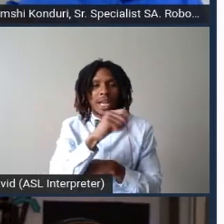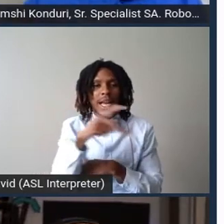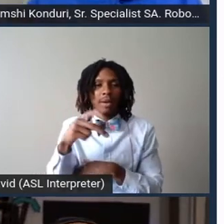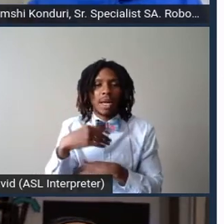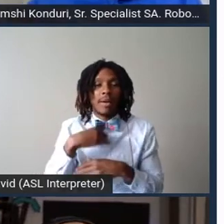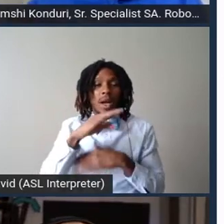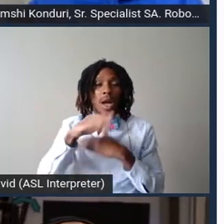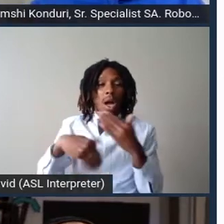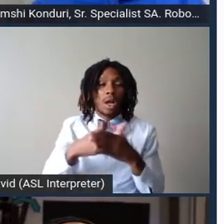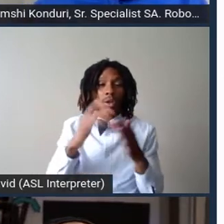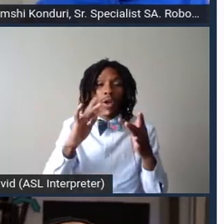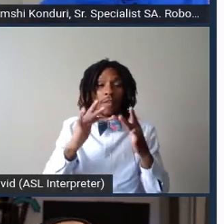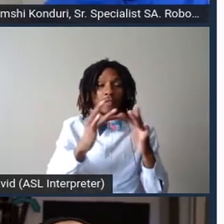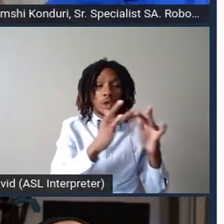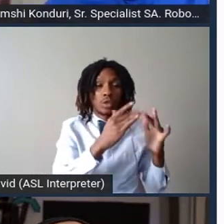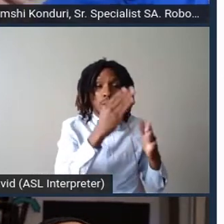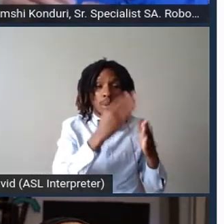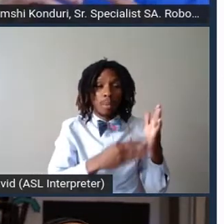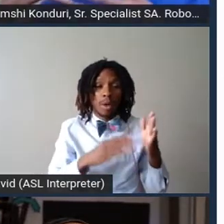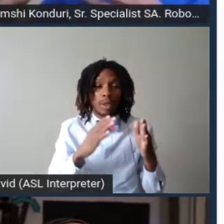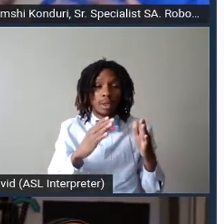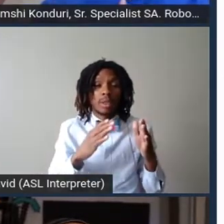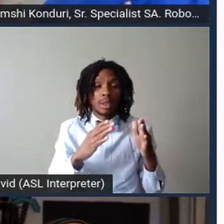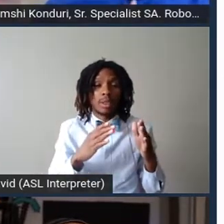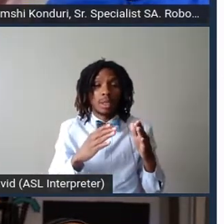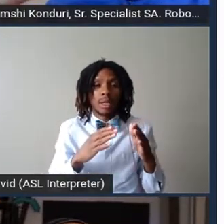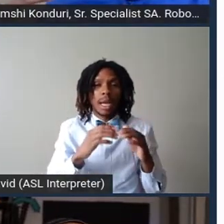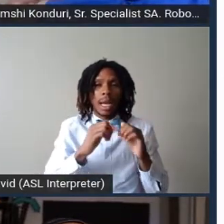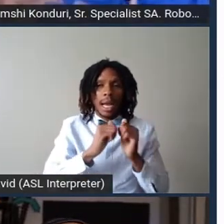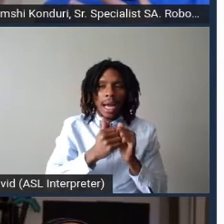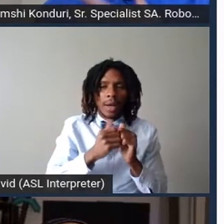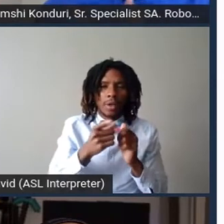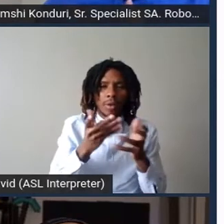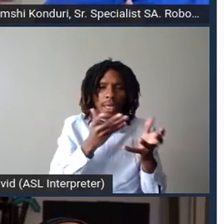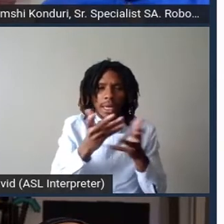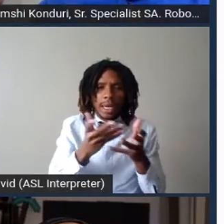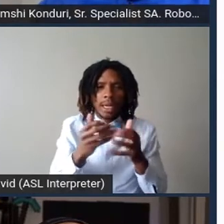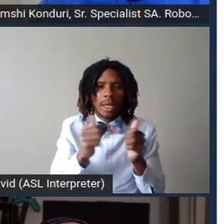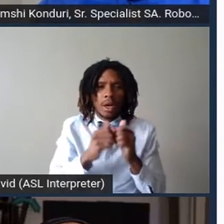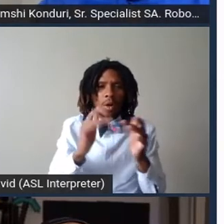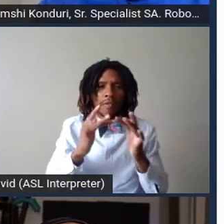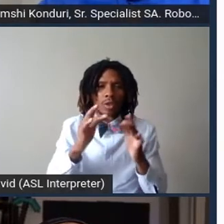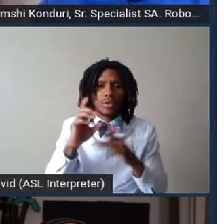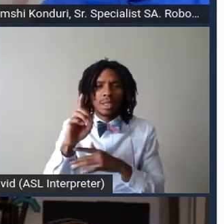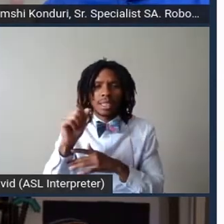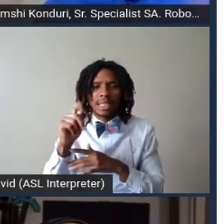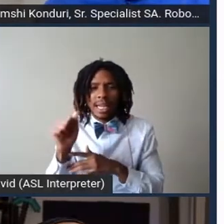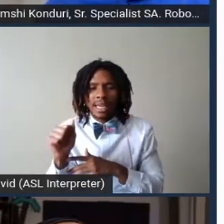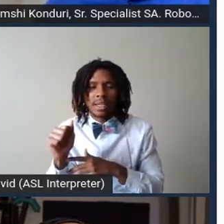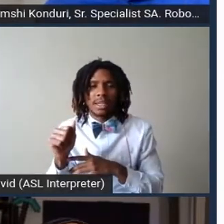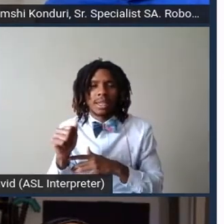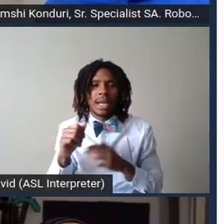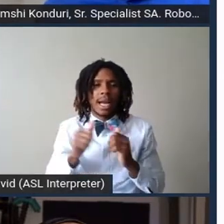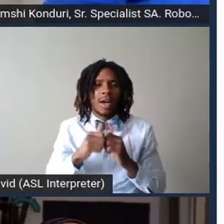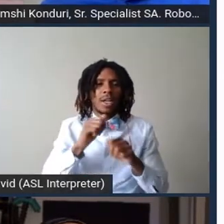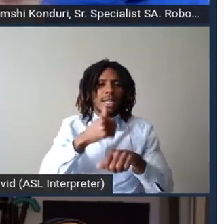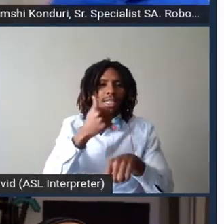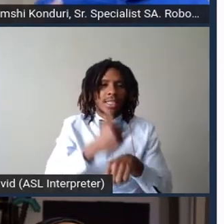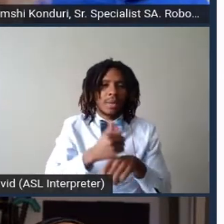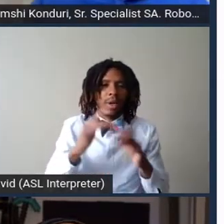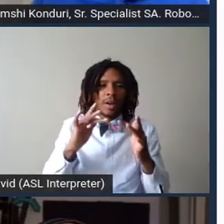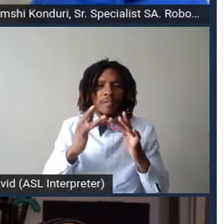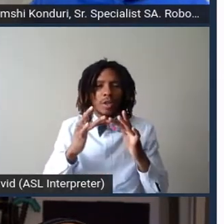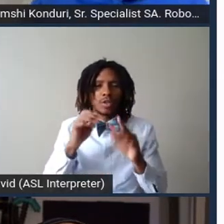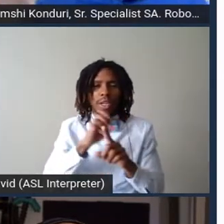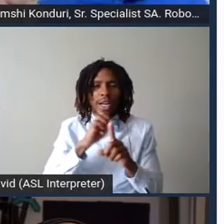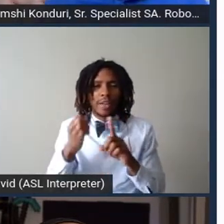your virtual part of your stack. How do you interact with the virtual data? How do you actually set up this virtual environment so